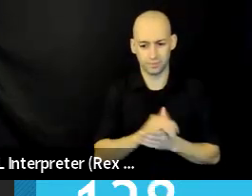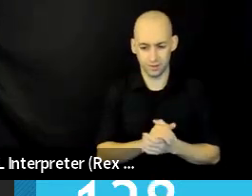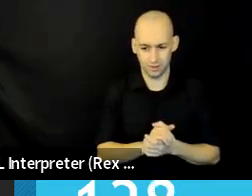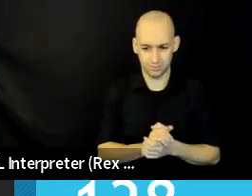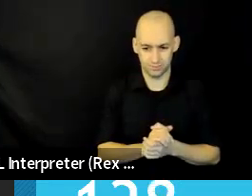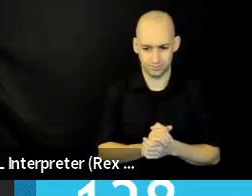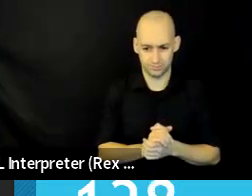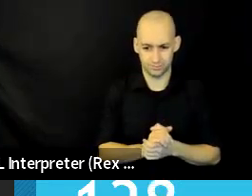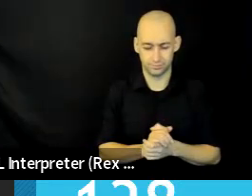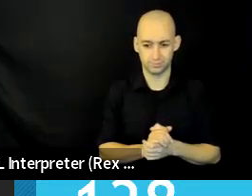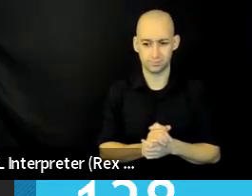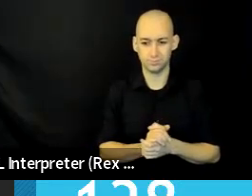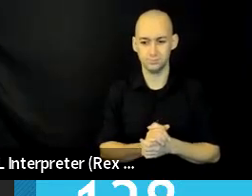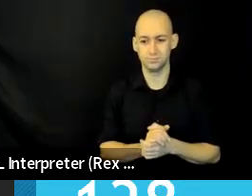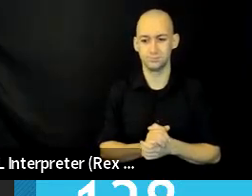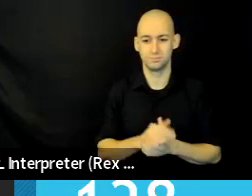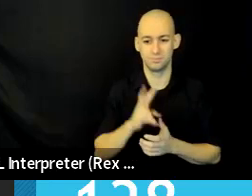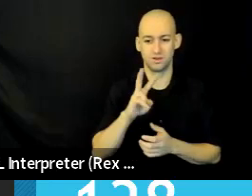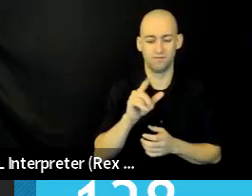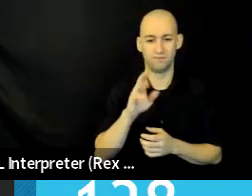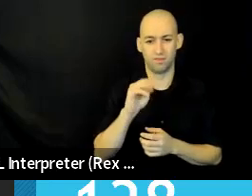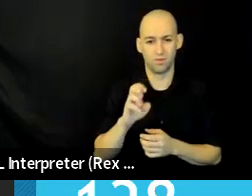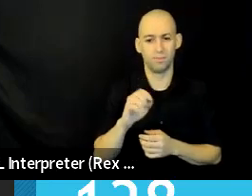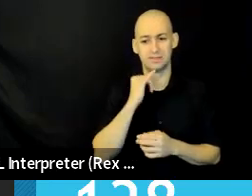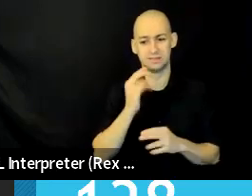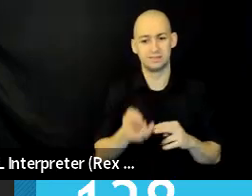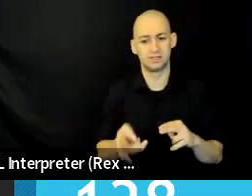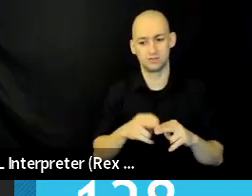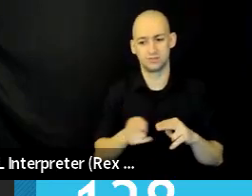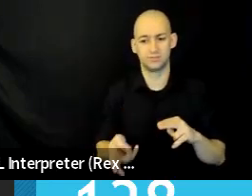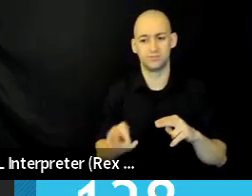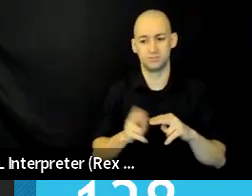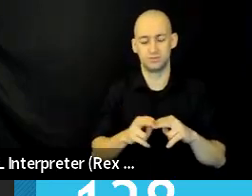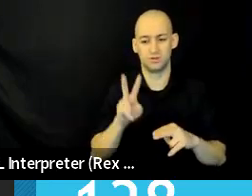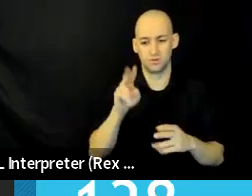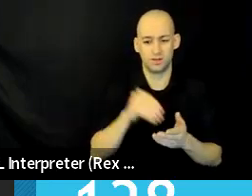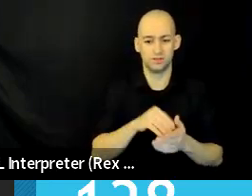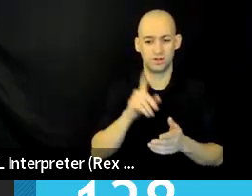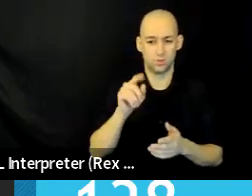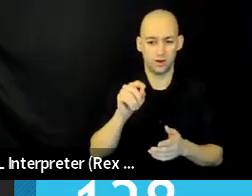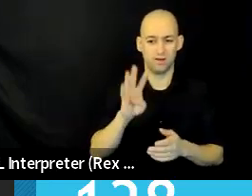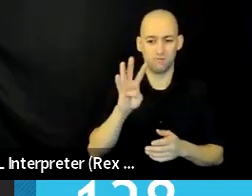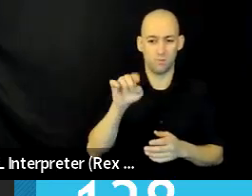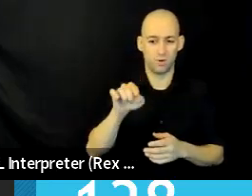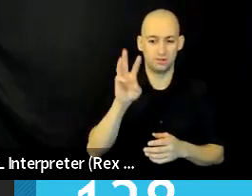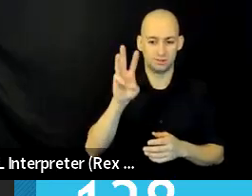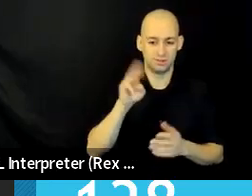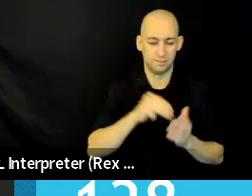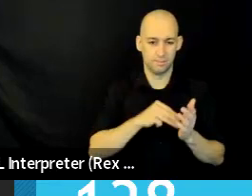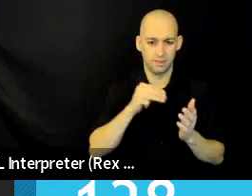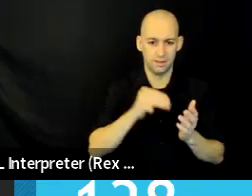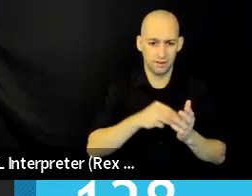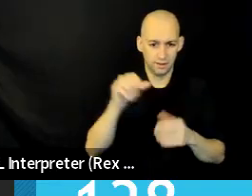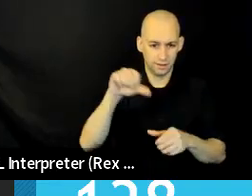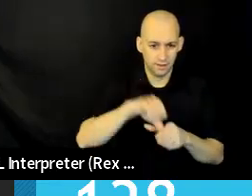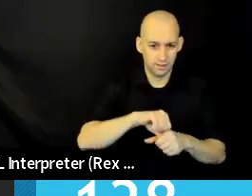yes, I'm going to go to the volume. Our volume has increased. In 2020, we did 4.6 million gallons of